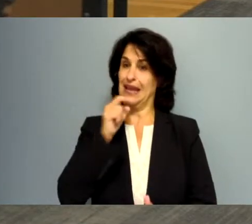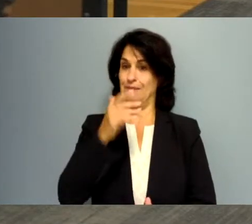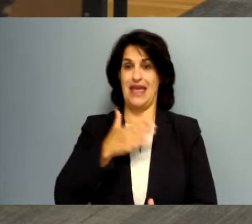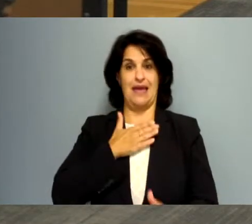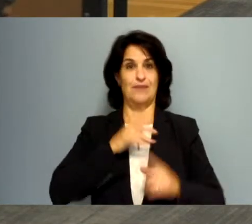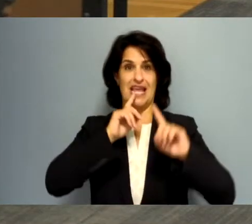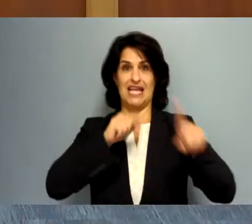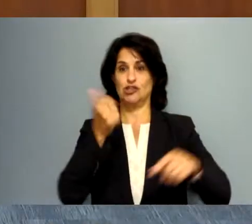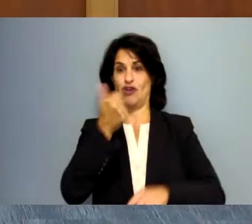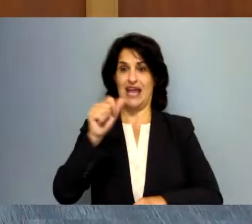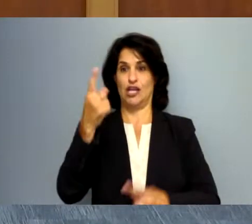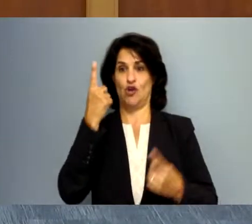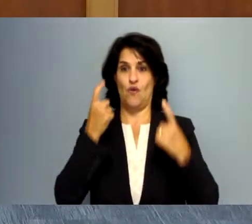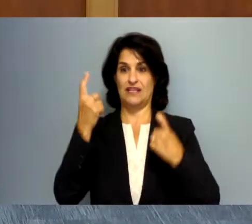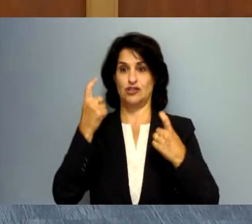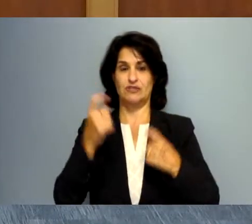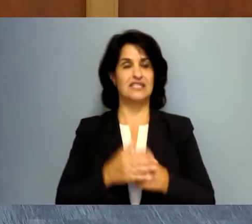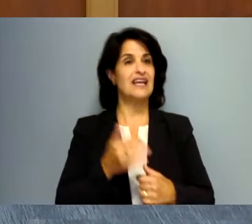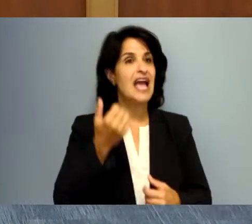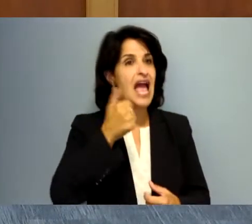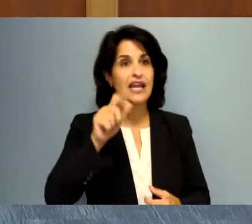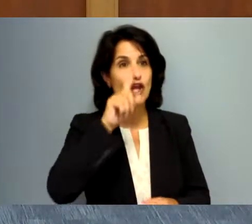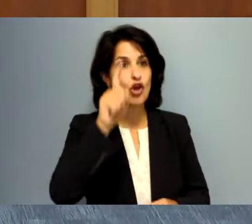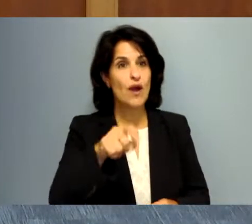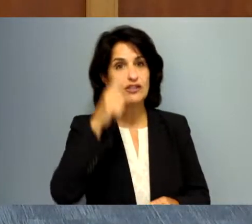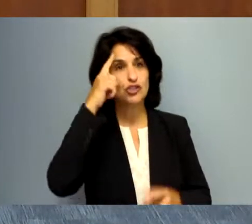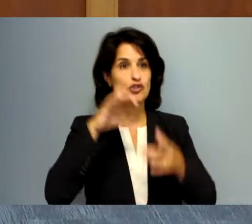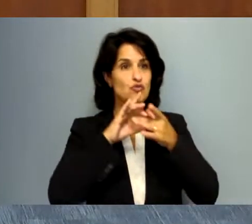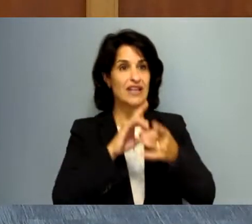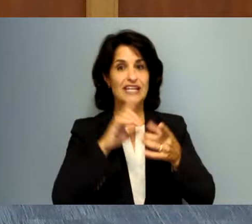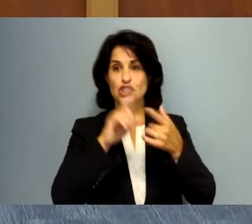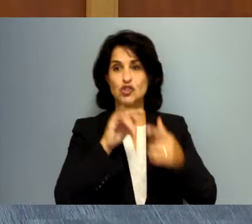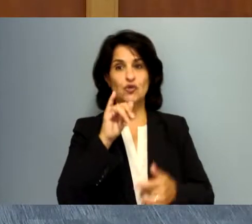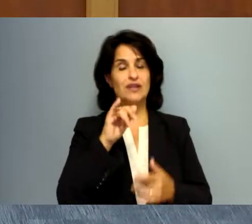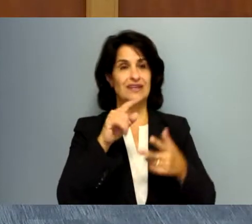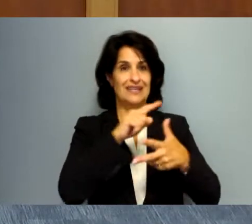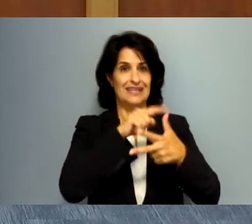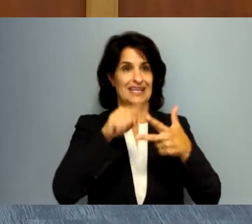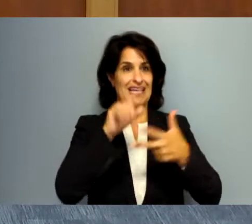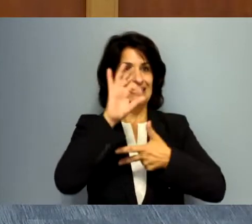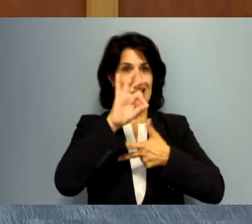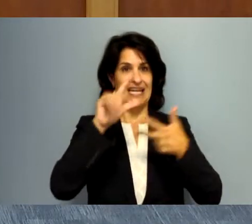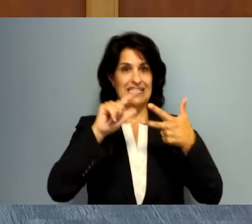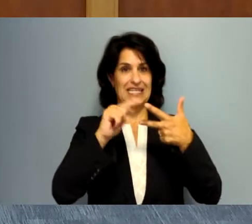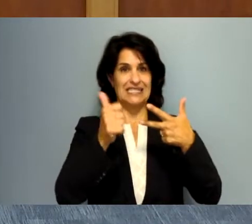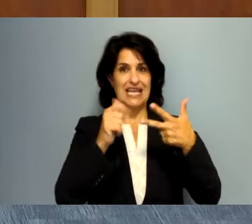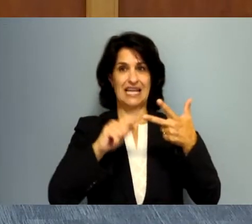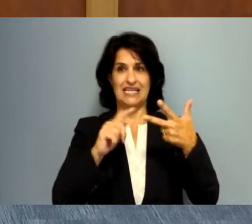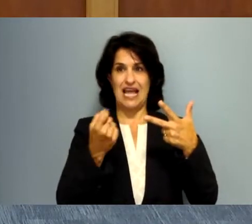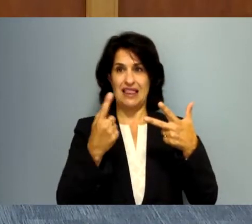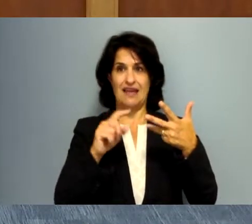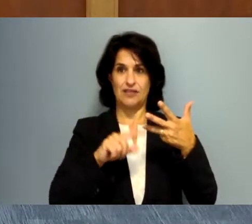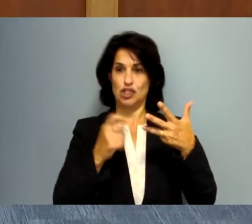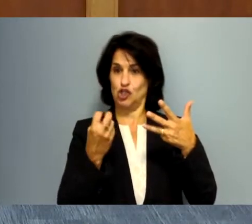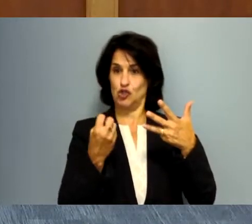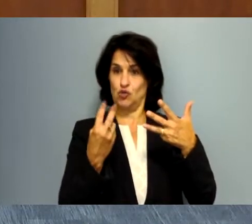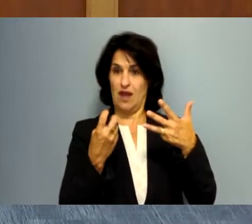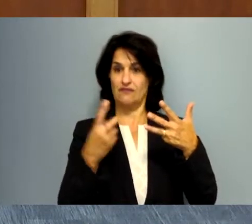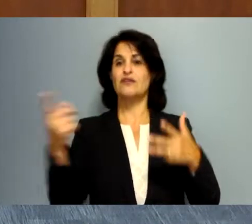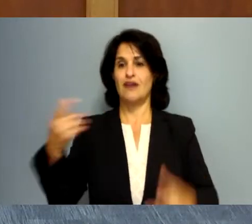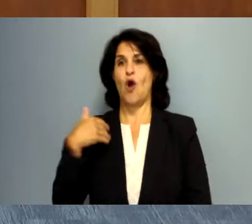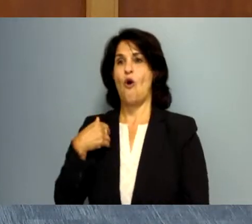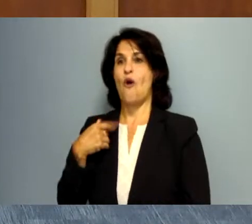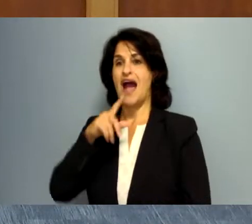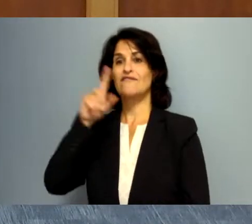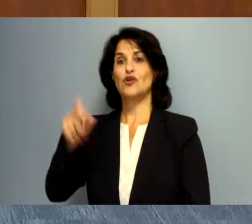questions. Okay, any questions for Ms. Barnes regarding items 9, 10, 11, 12? I have a question. Sure. Good